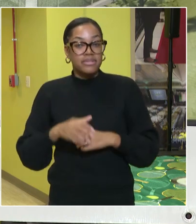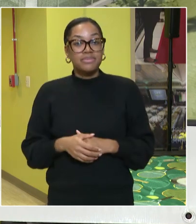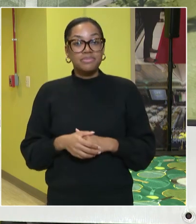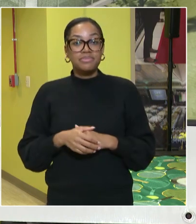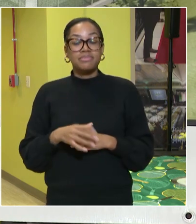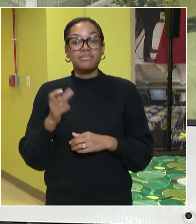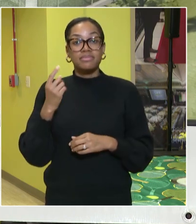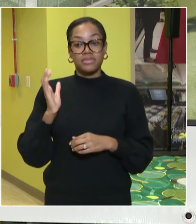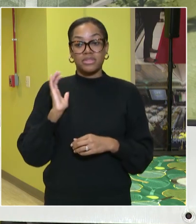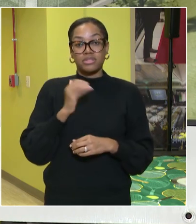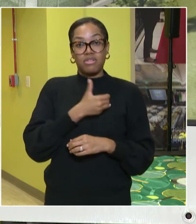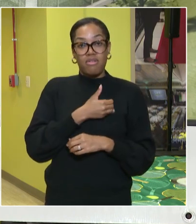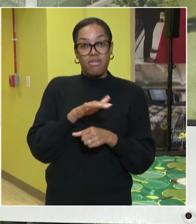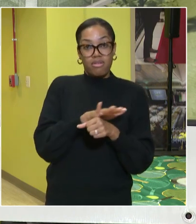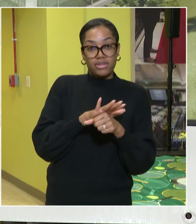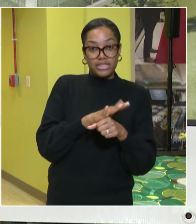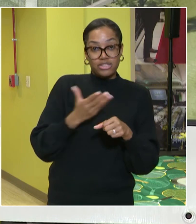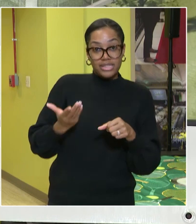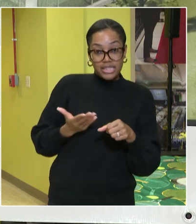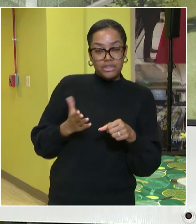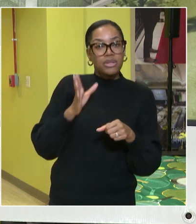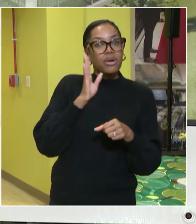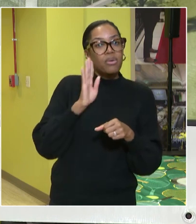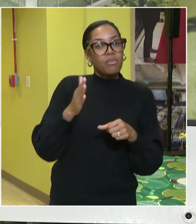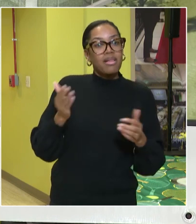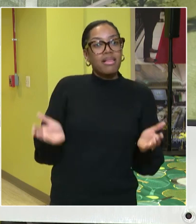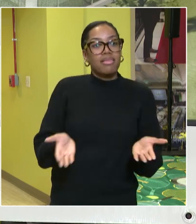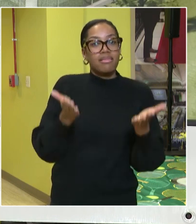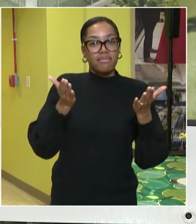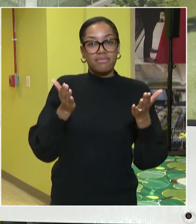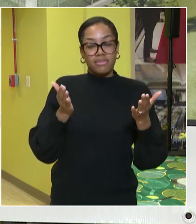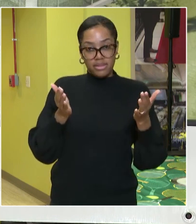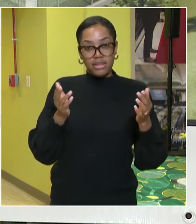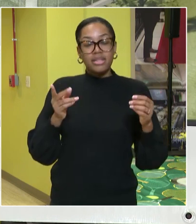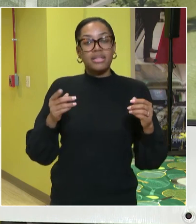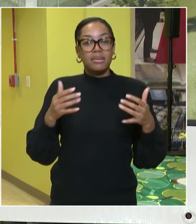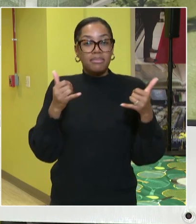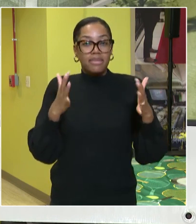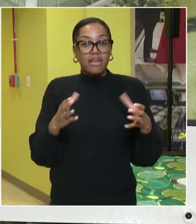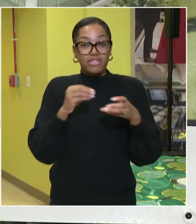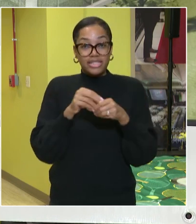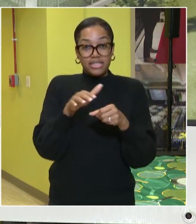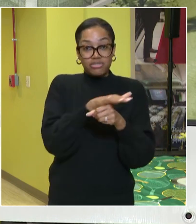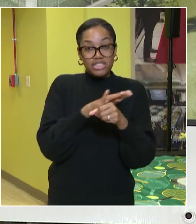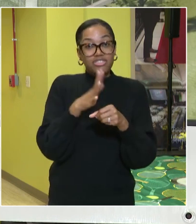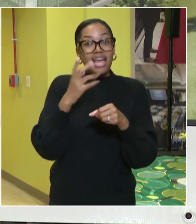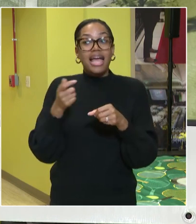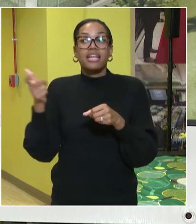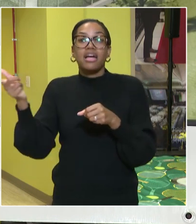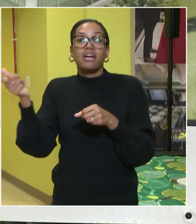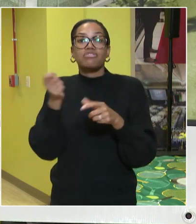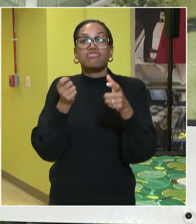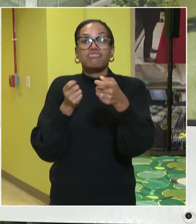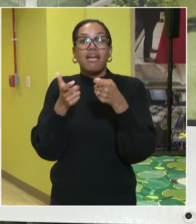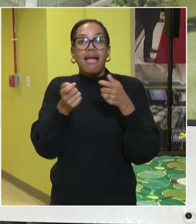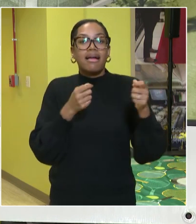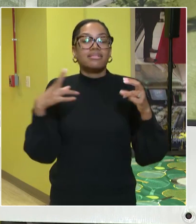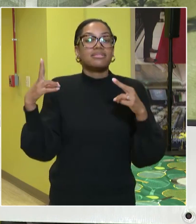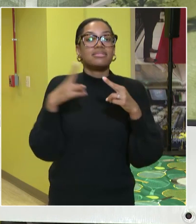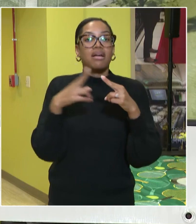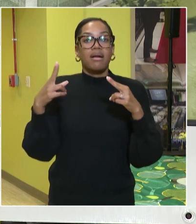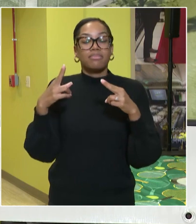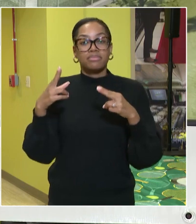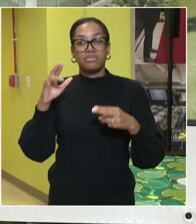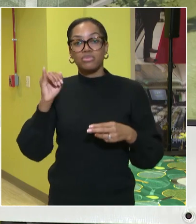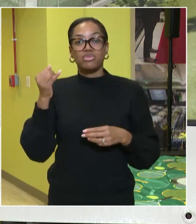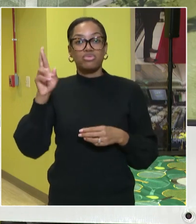elevate tennis in our region while contributing to the global tennis landscape by attracting top-tier junior players and providing